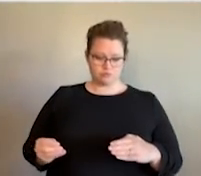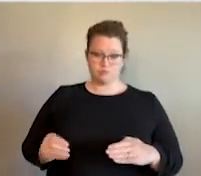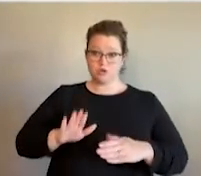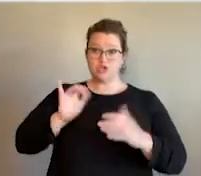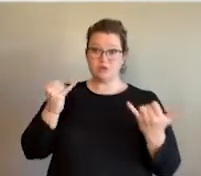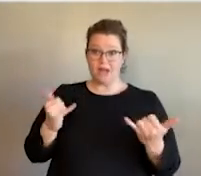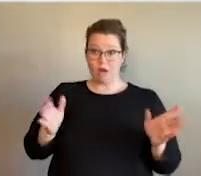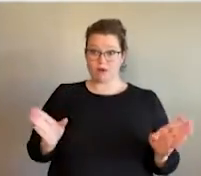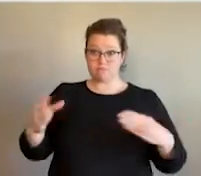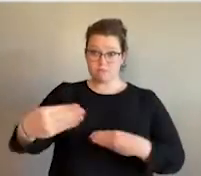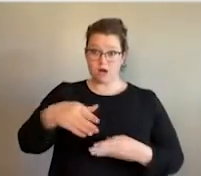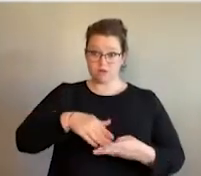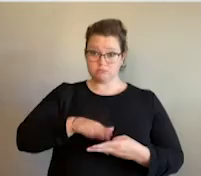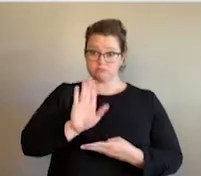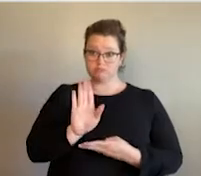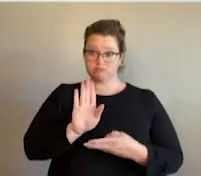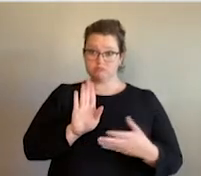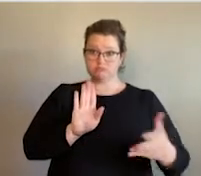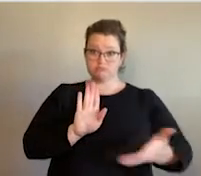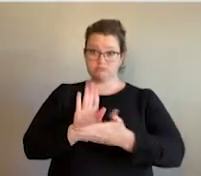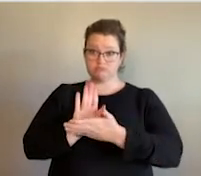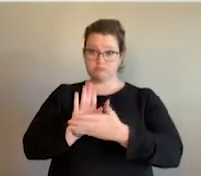around the lid.